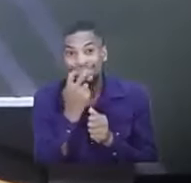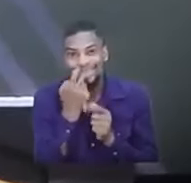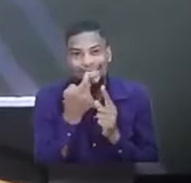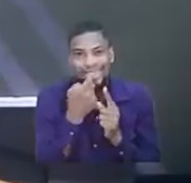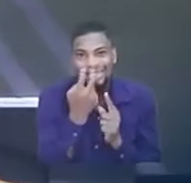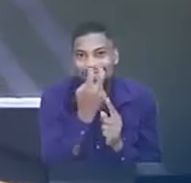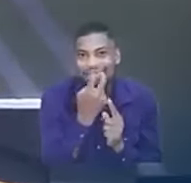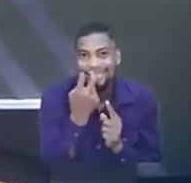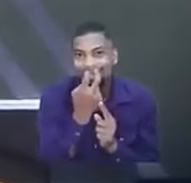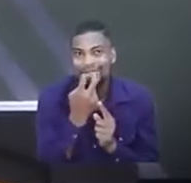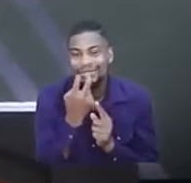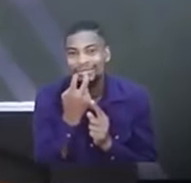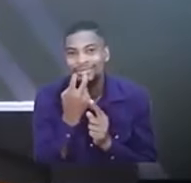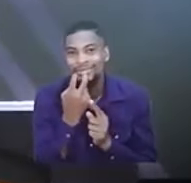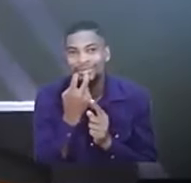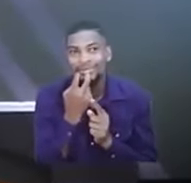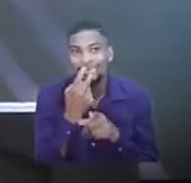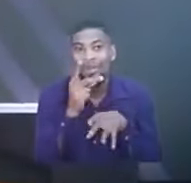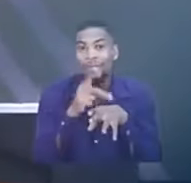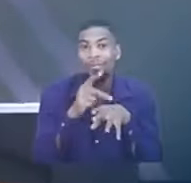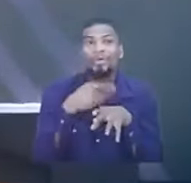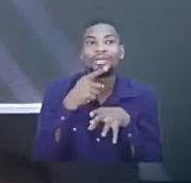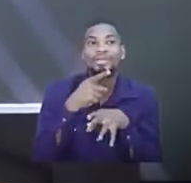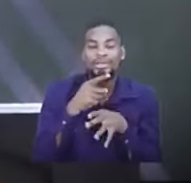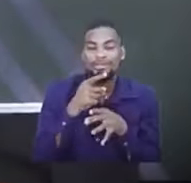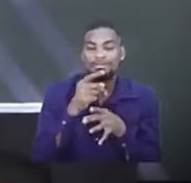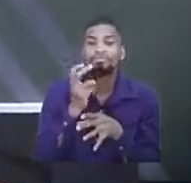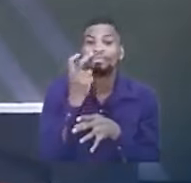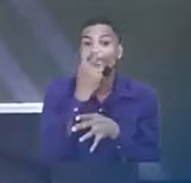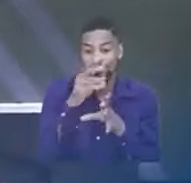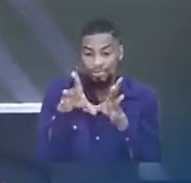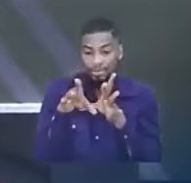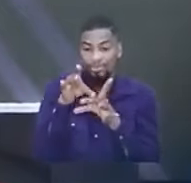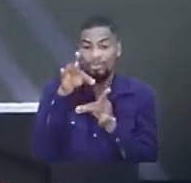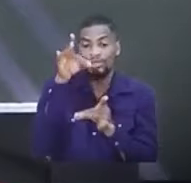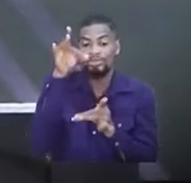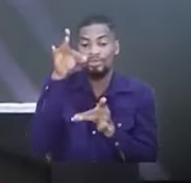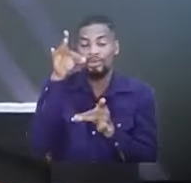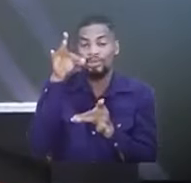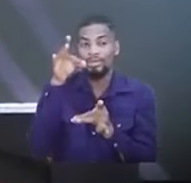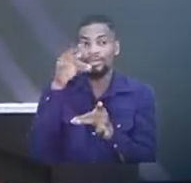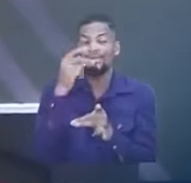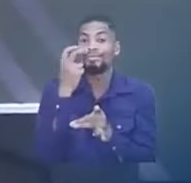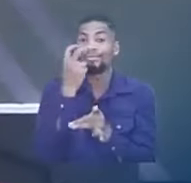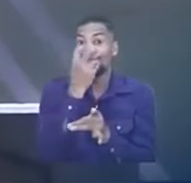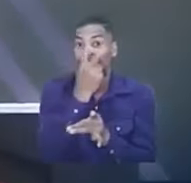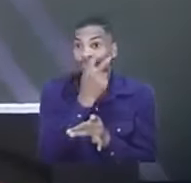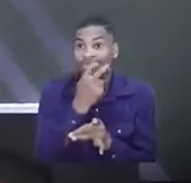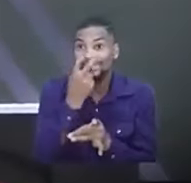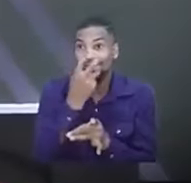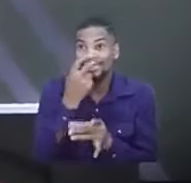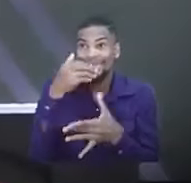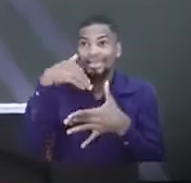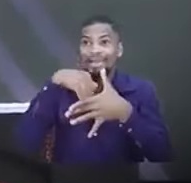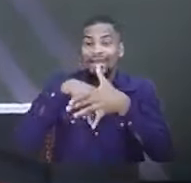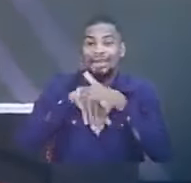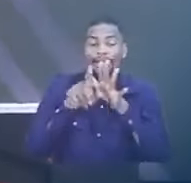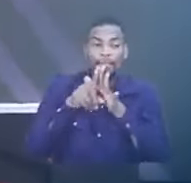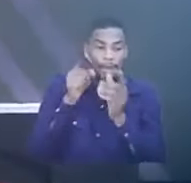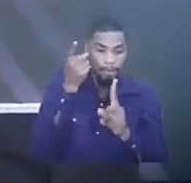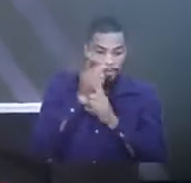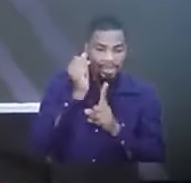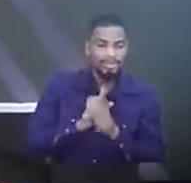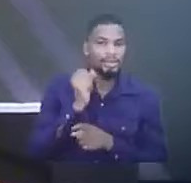tongues. Paul says that I'll speak with my spirit. So I'll speak in tongues, and then I also speak with my